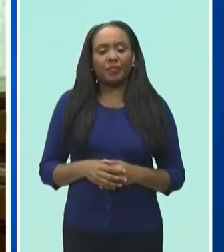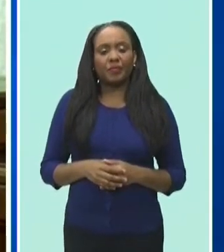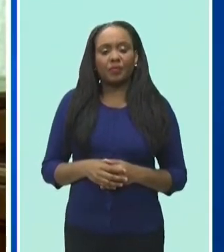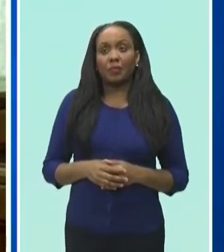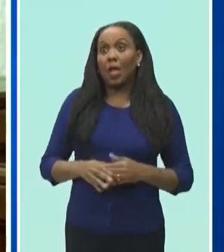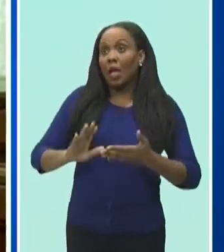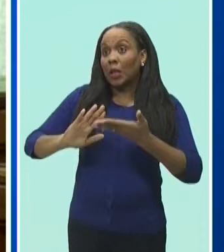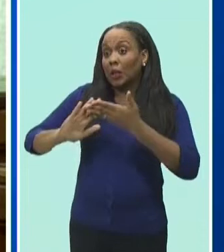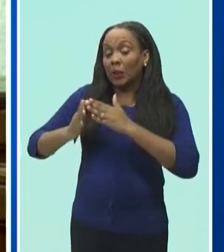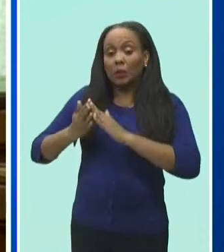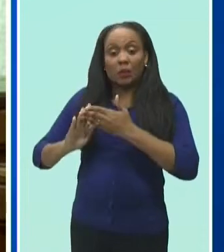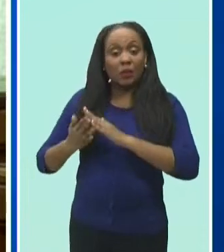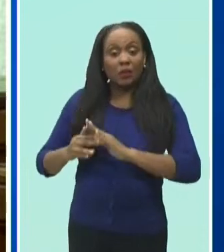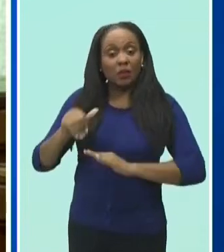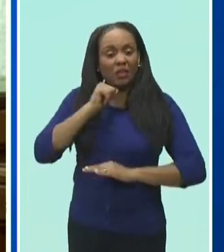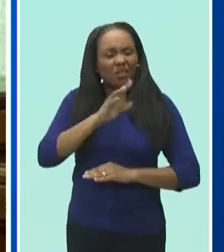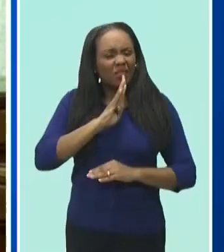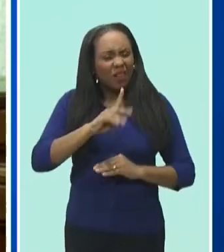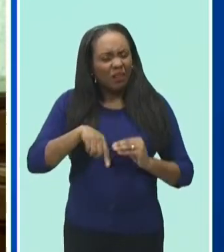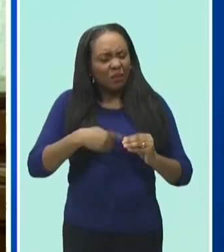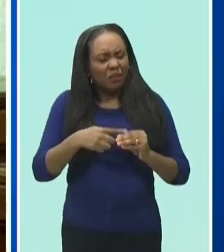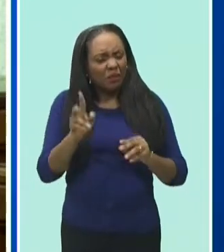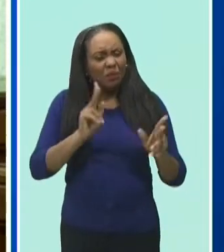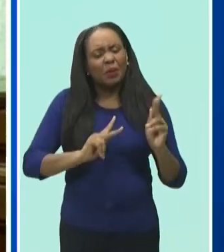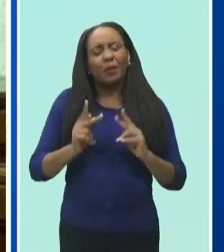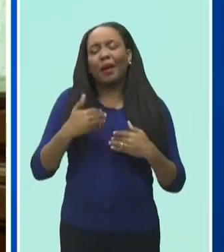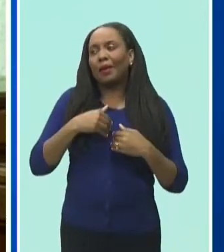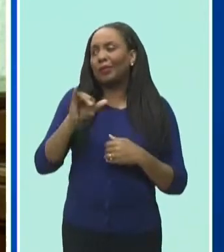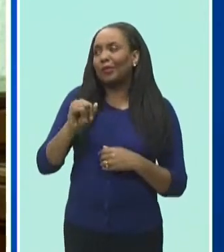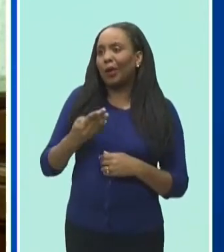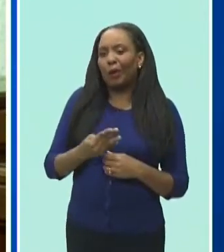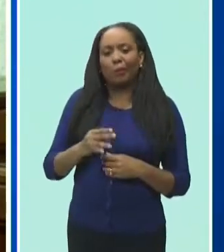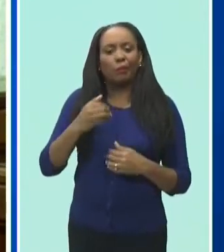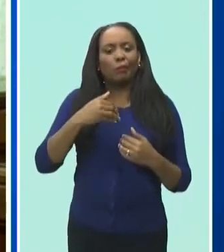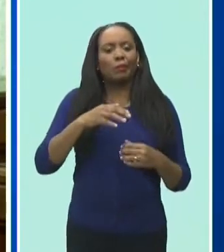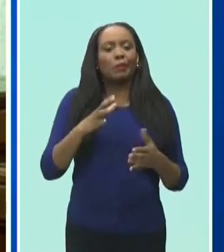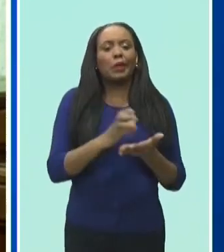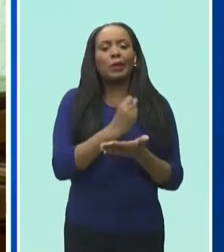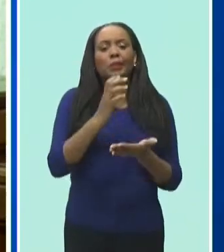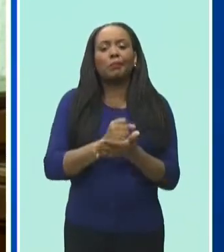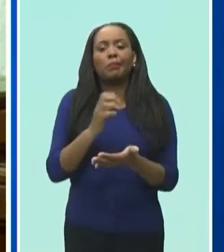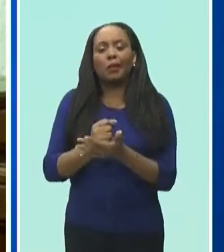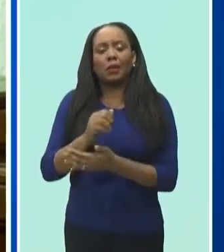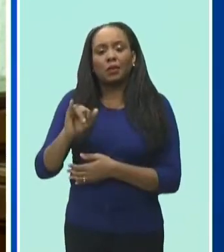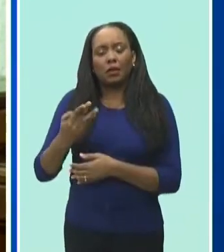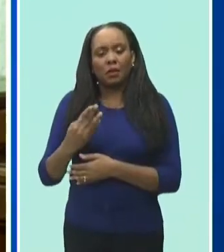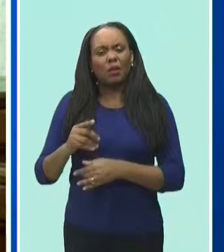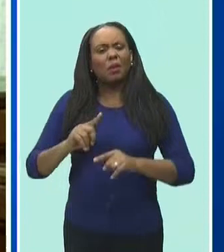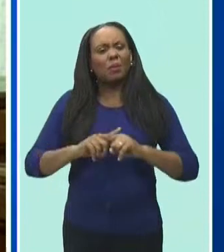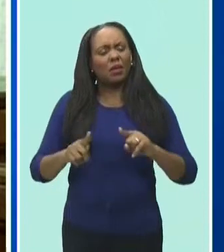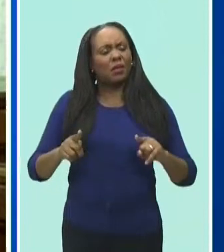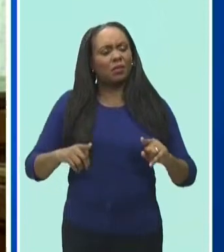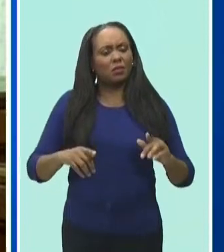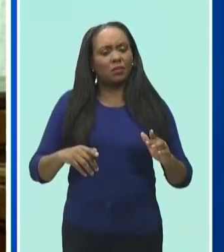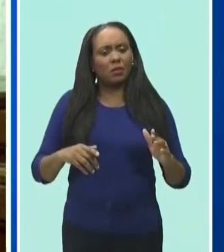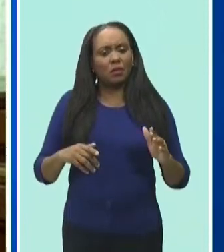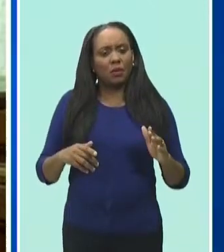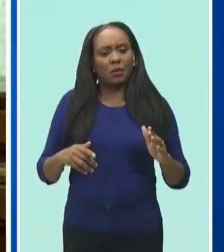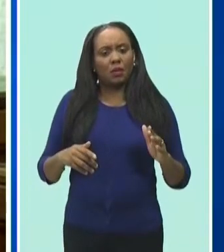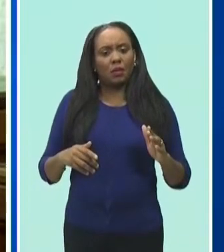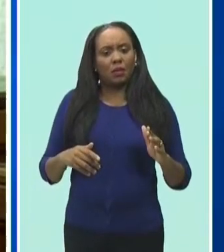about people just getting employment, but the infrastructure around the communities, whether